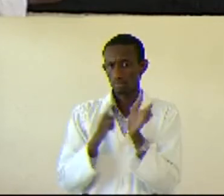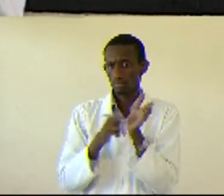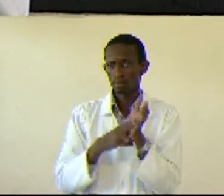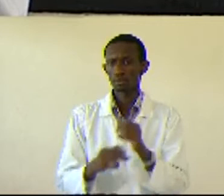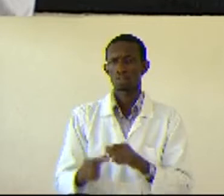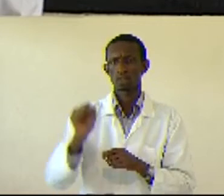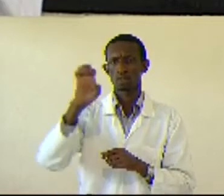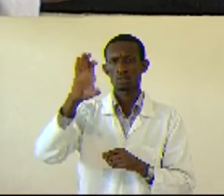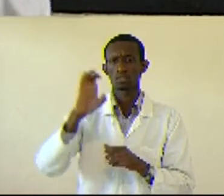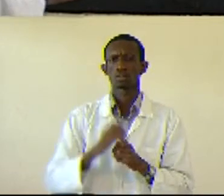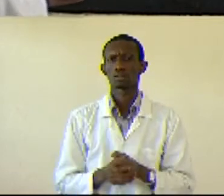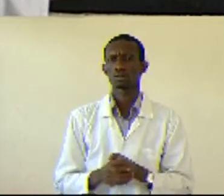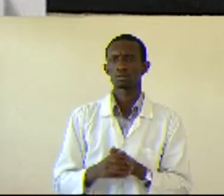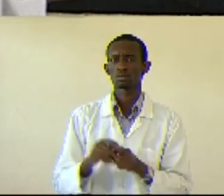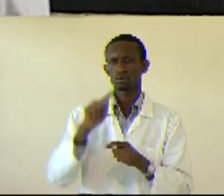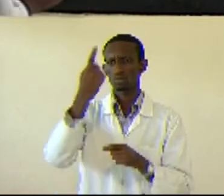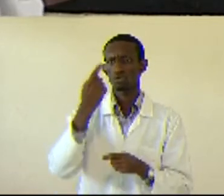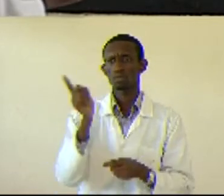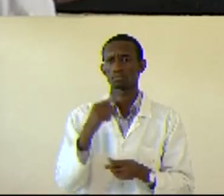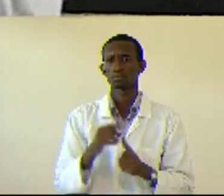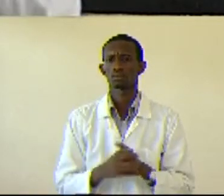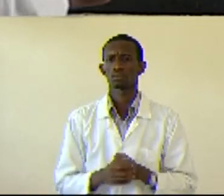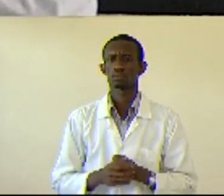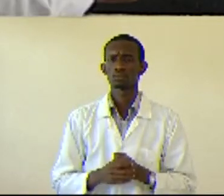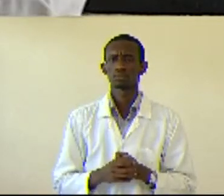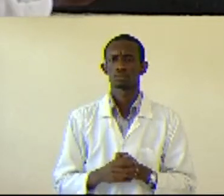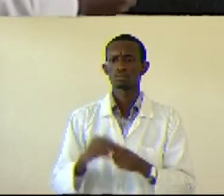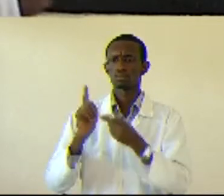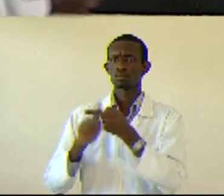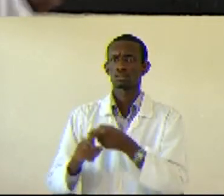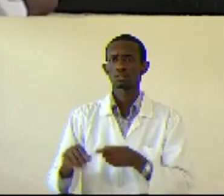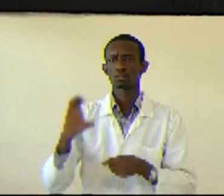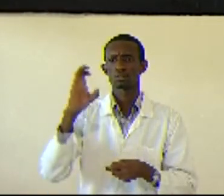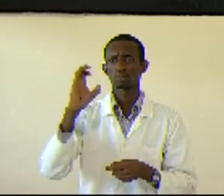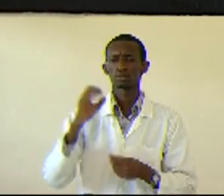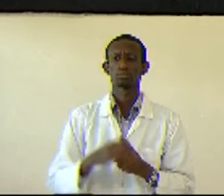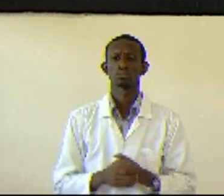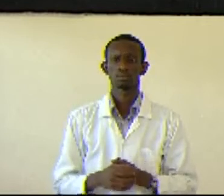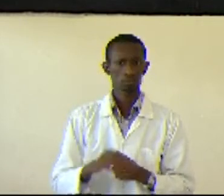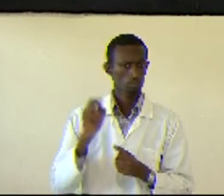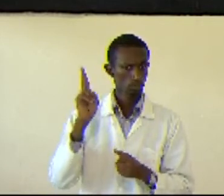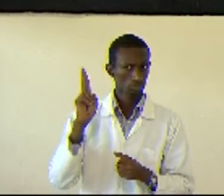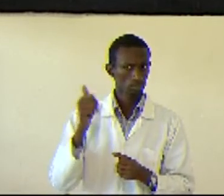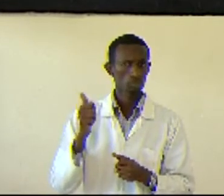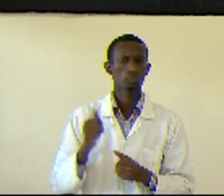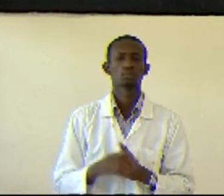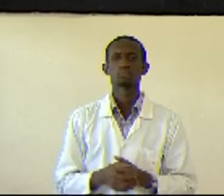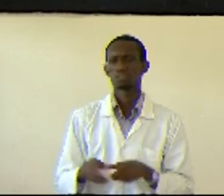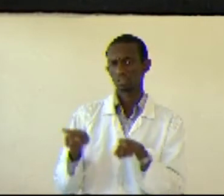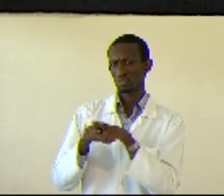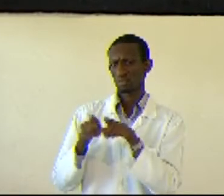sec inverse of x plus c. Isn't it? It is what you have here.